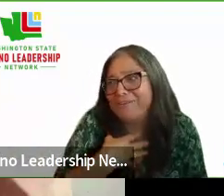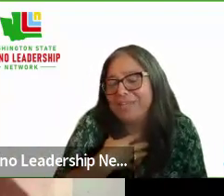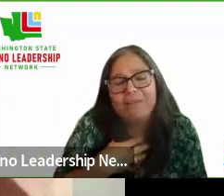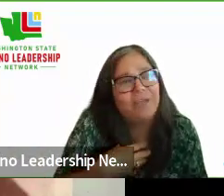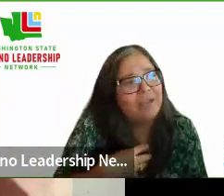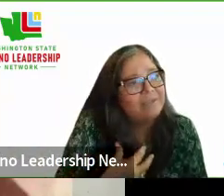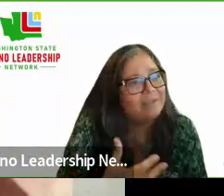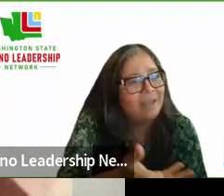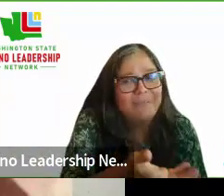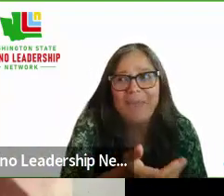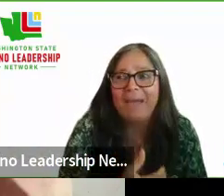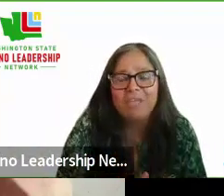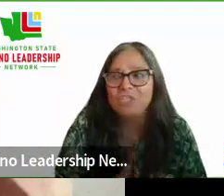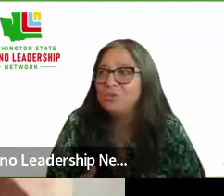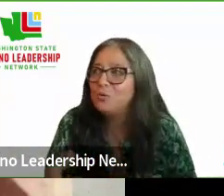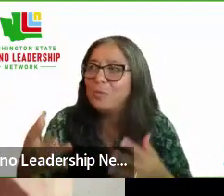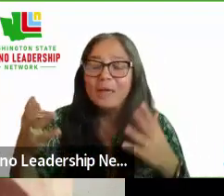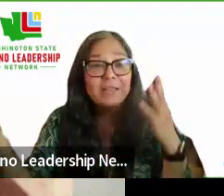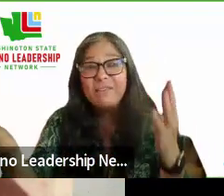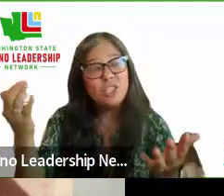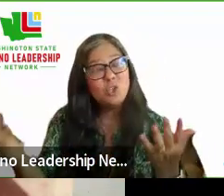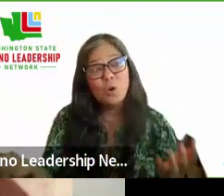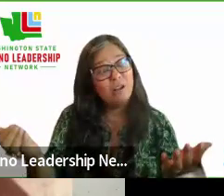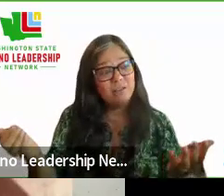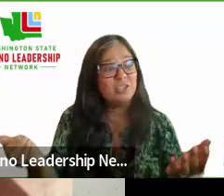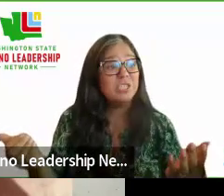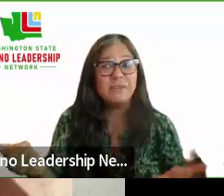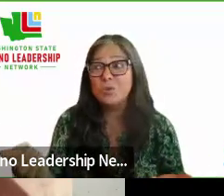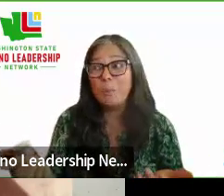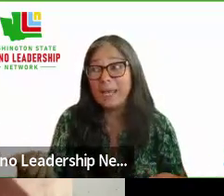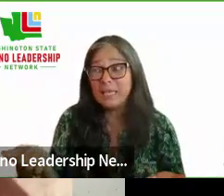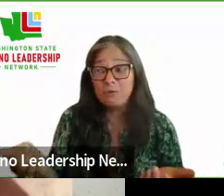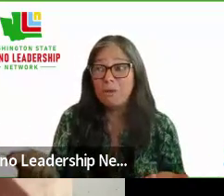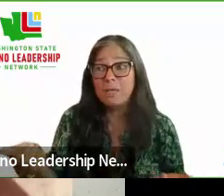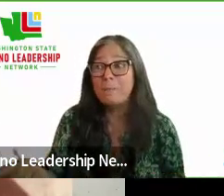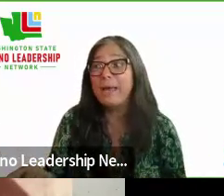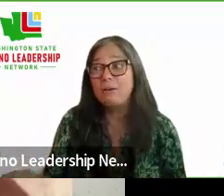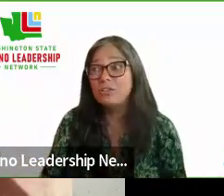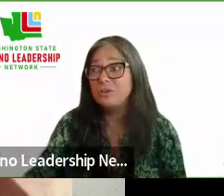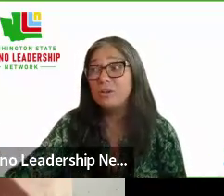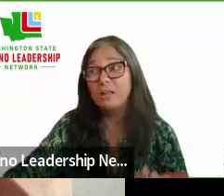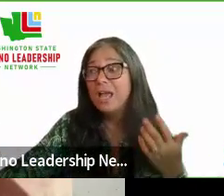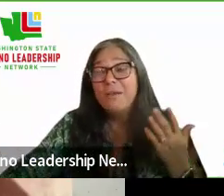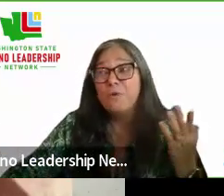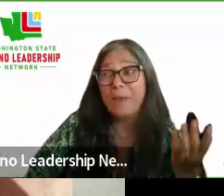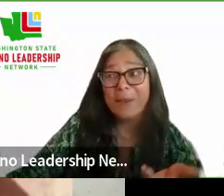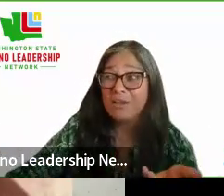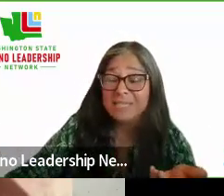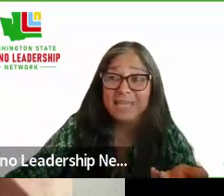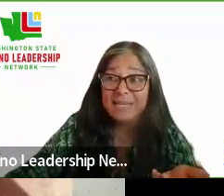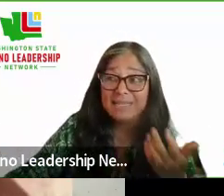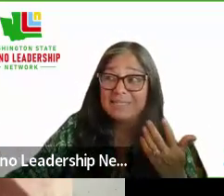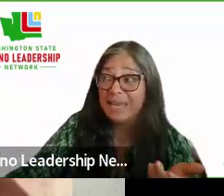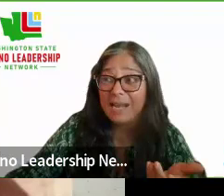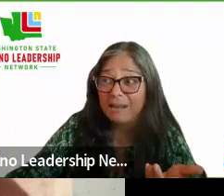own background, of us having to live in two worlds, those of us who are bilingual and bicultural. When my